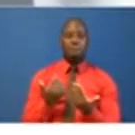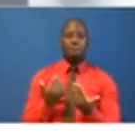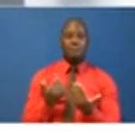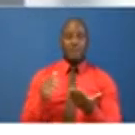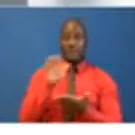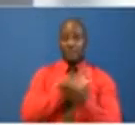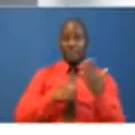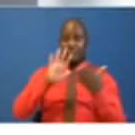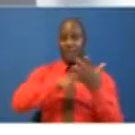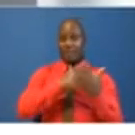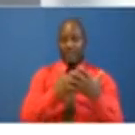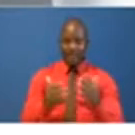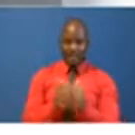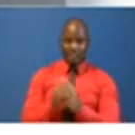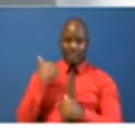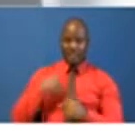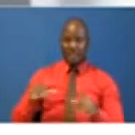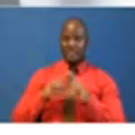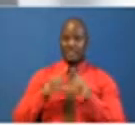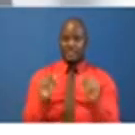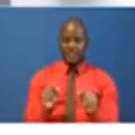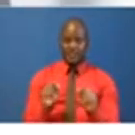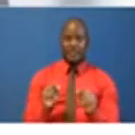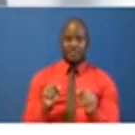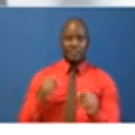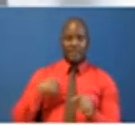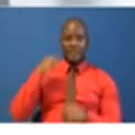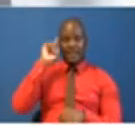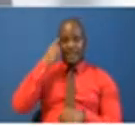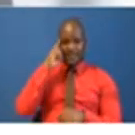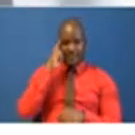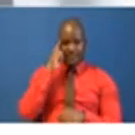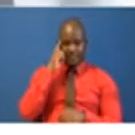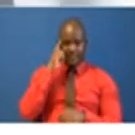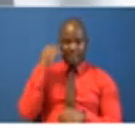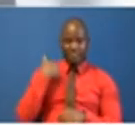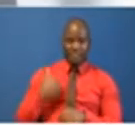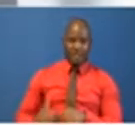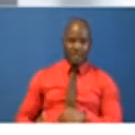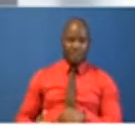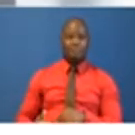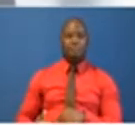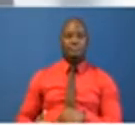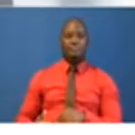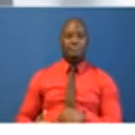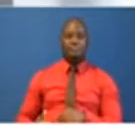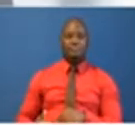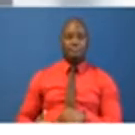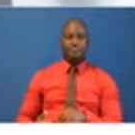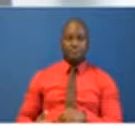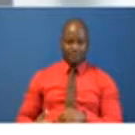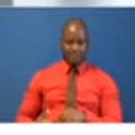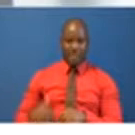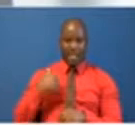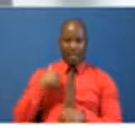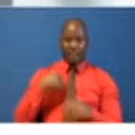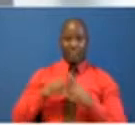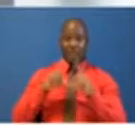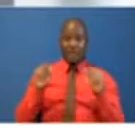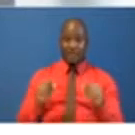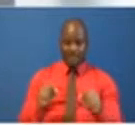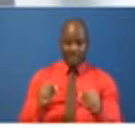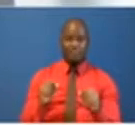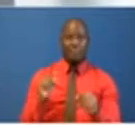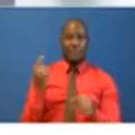the space and the platform but having said that i think um for me uh i i i i've had a chance to address the eu